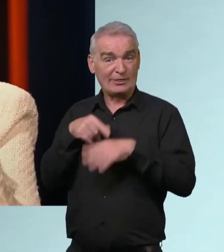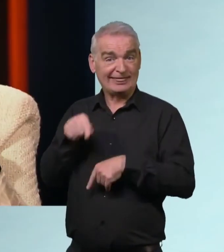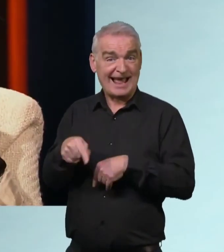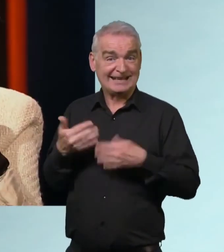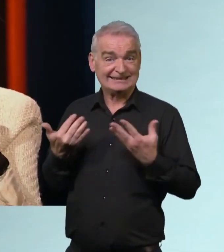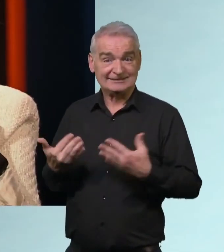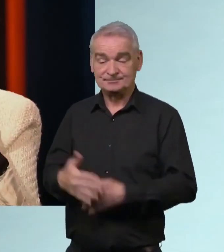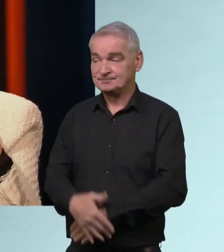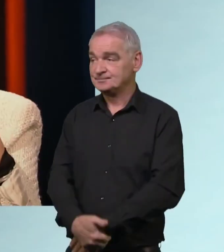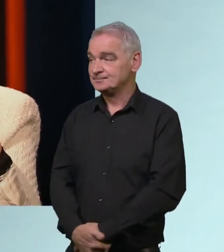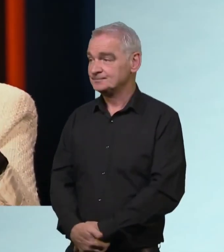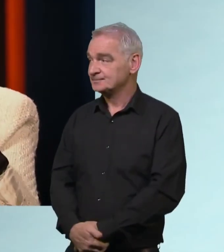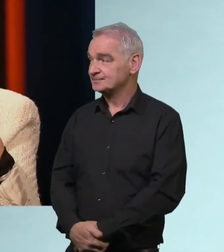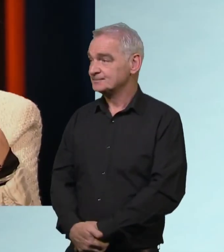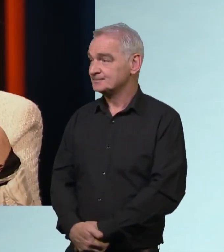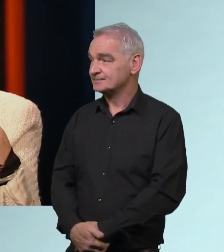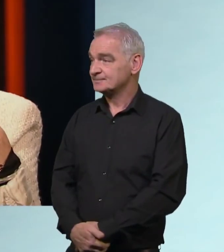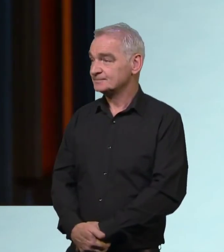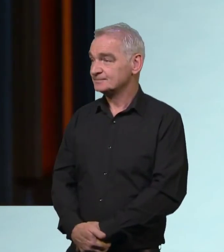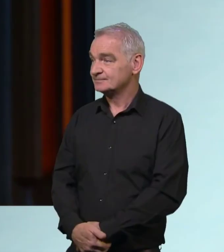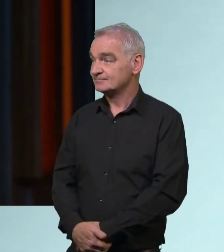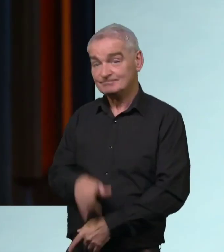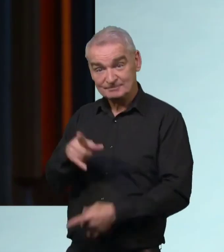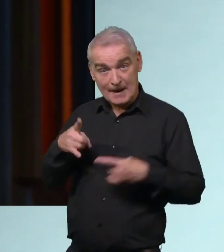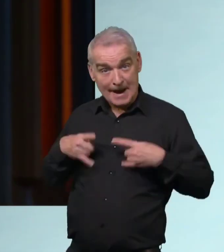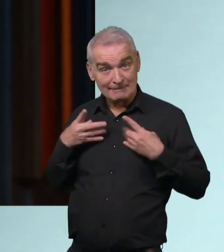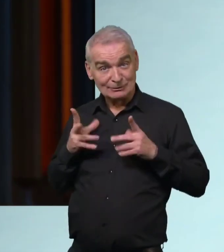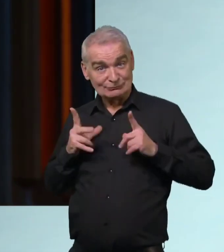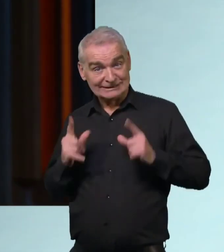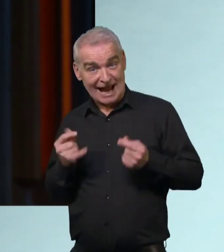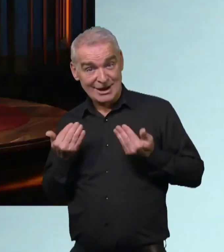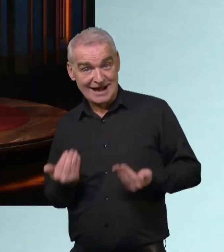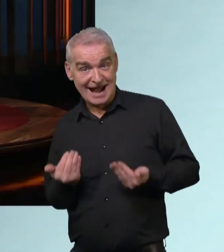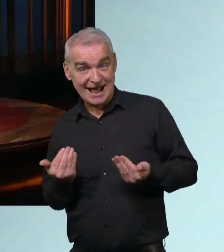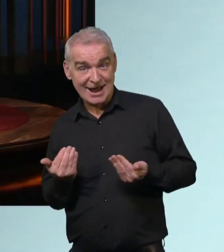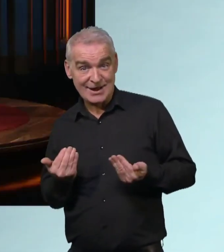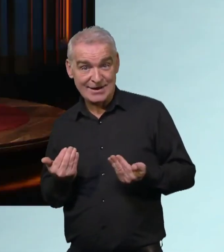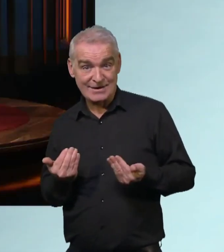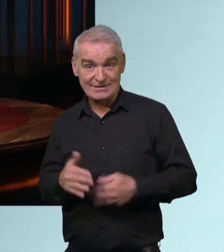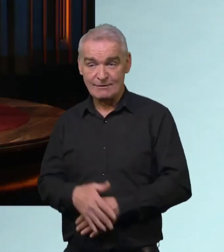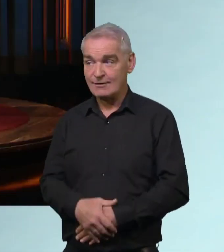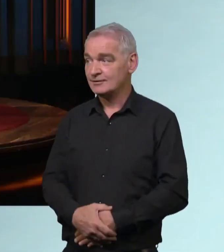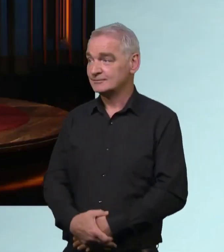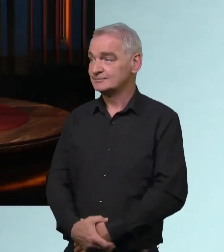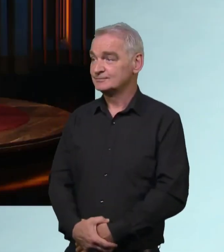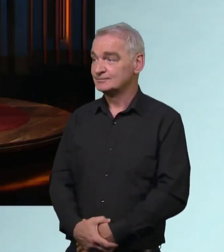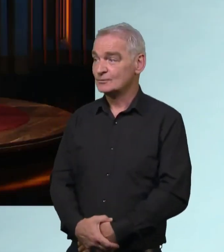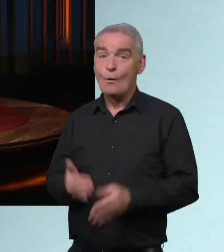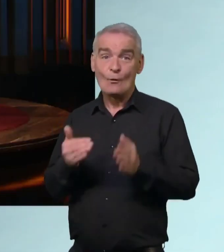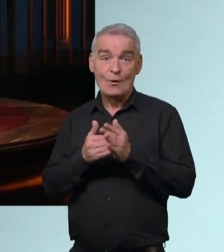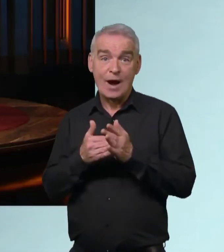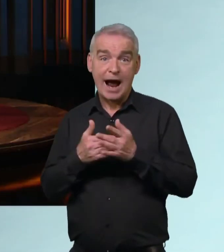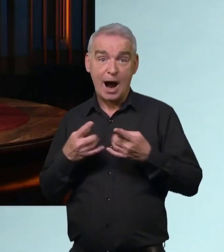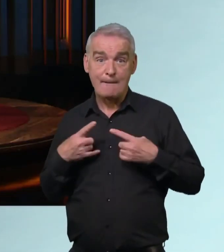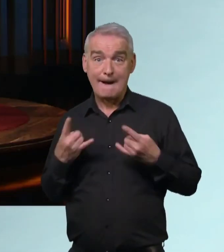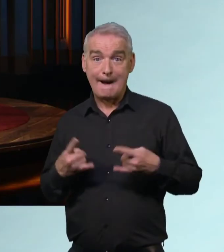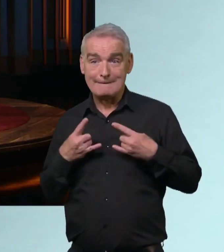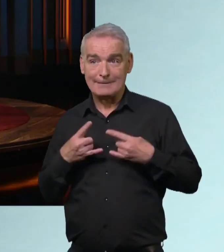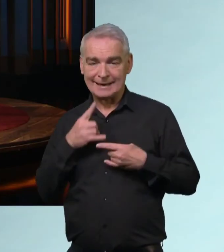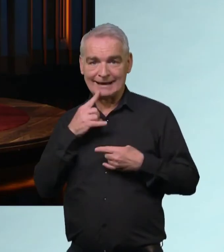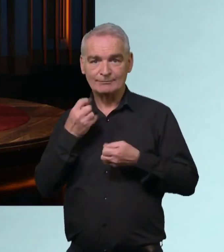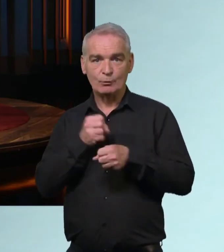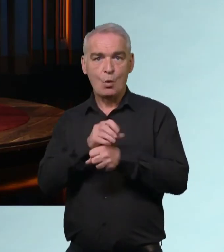we're all happy with it. Yeah. Are you enjoying your retirement? Well, I would have been ecstatic with it if we